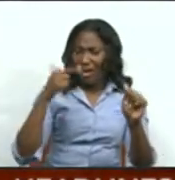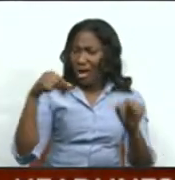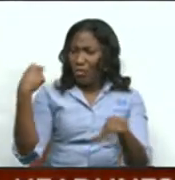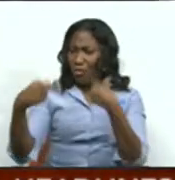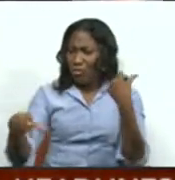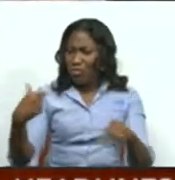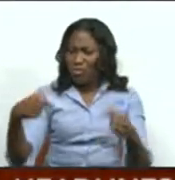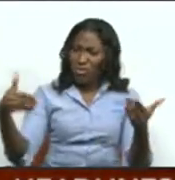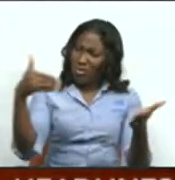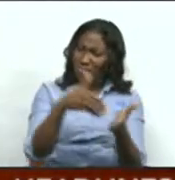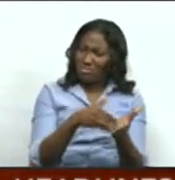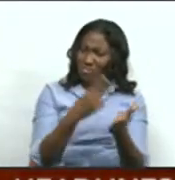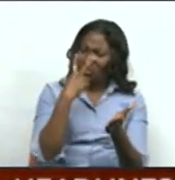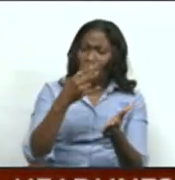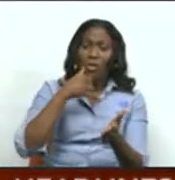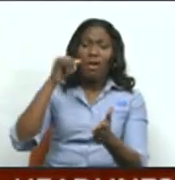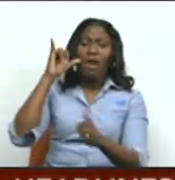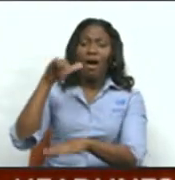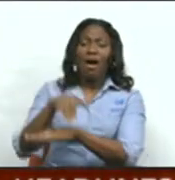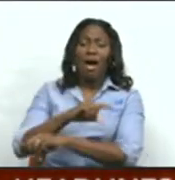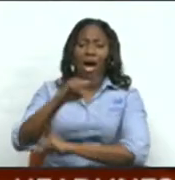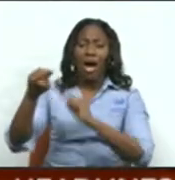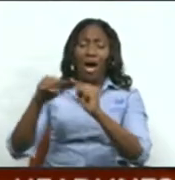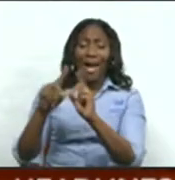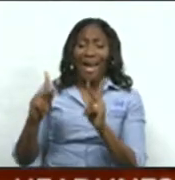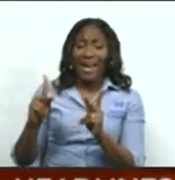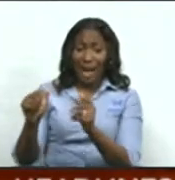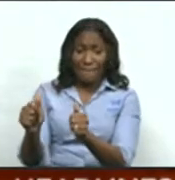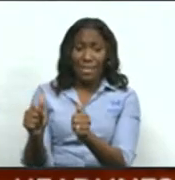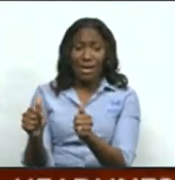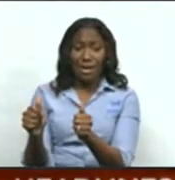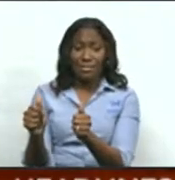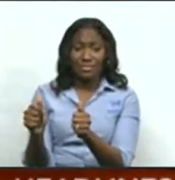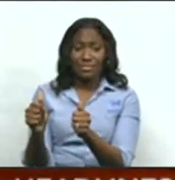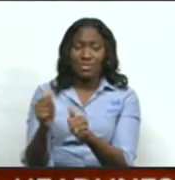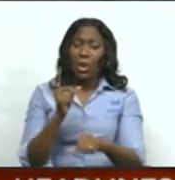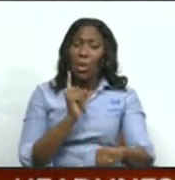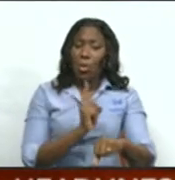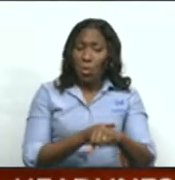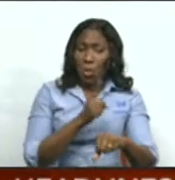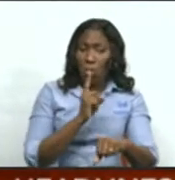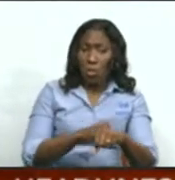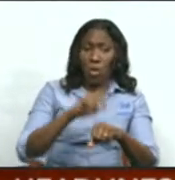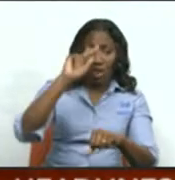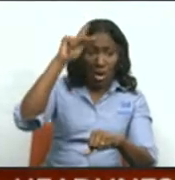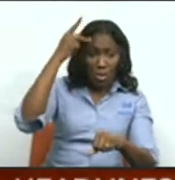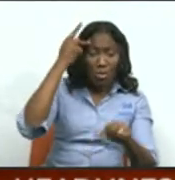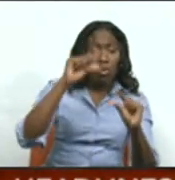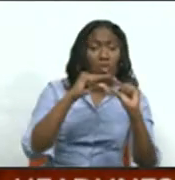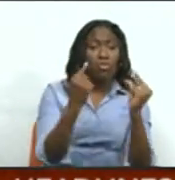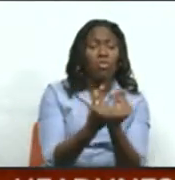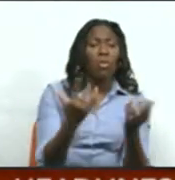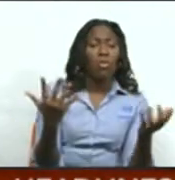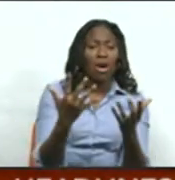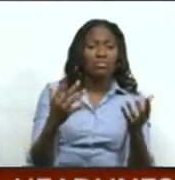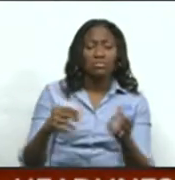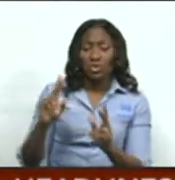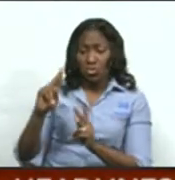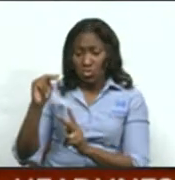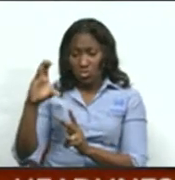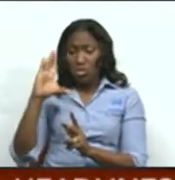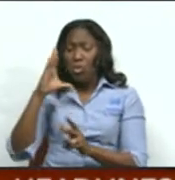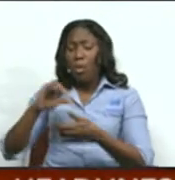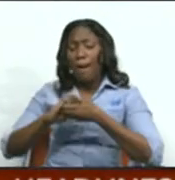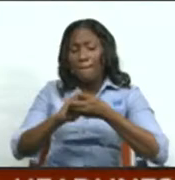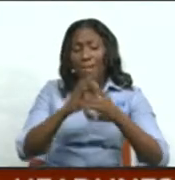came to light last night when UNC political leader Kamla Prasad Bisesa warned political parties that she will only partner with them if they